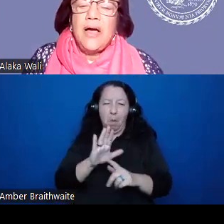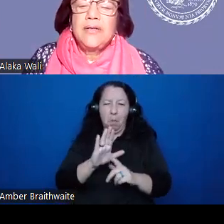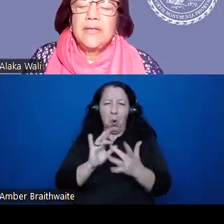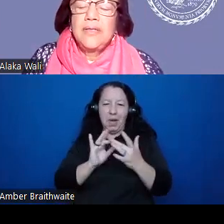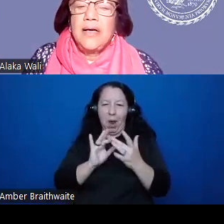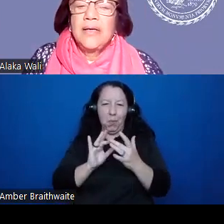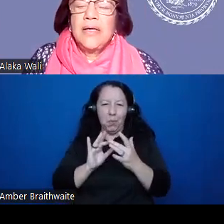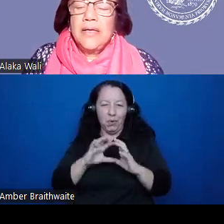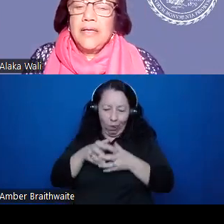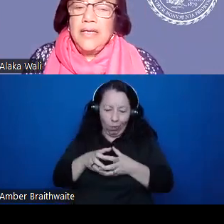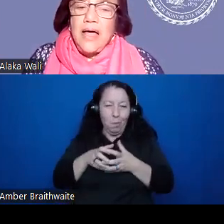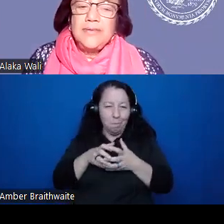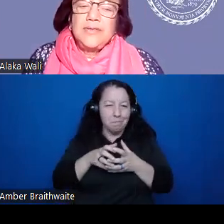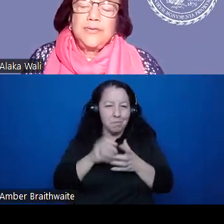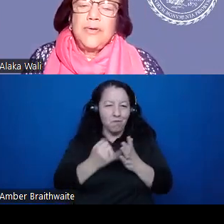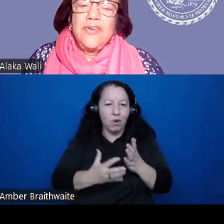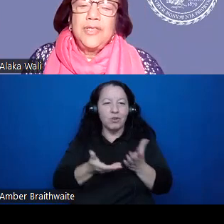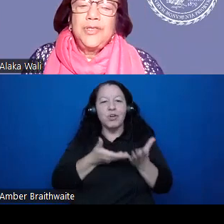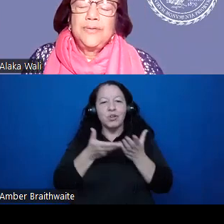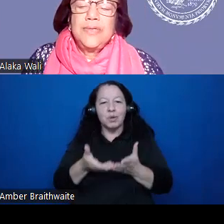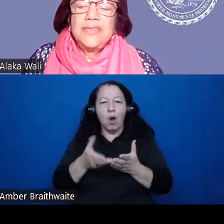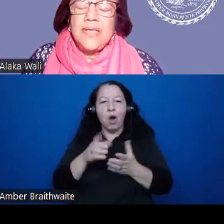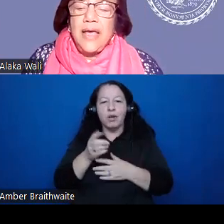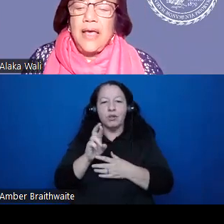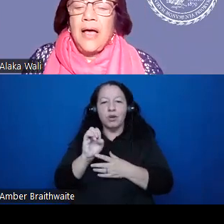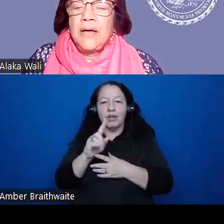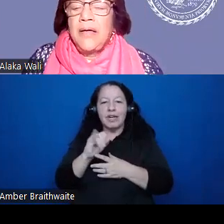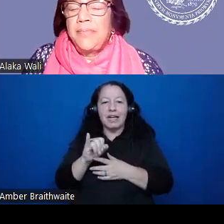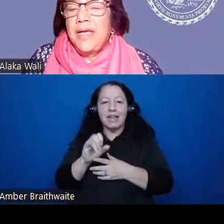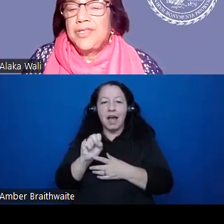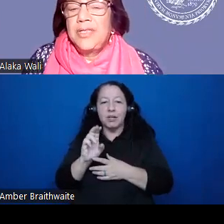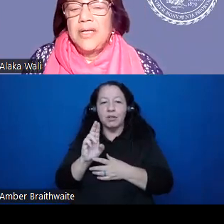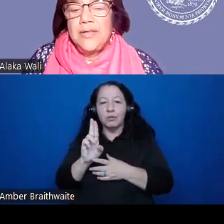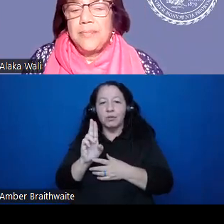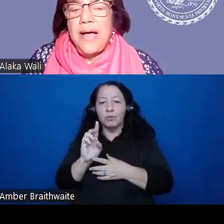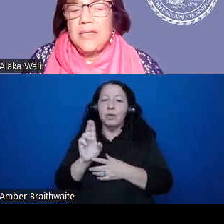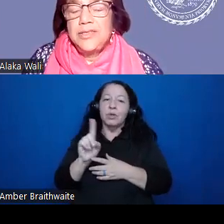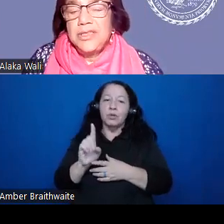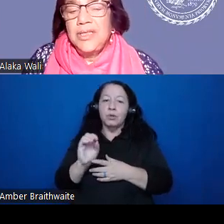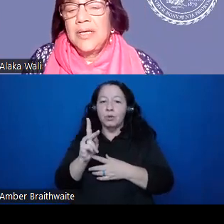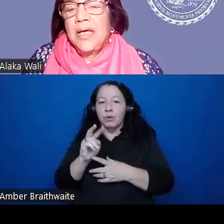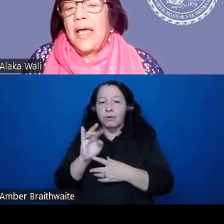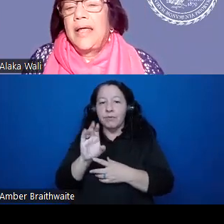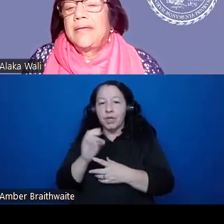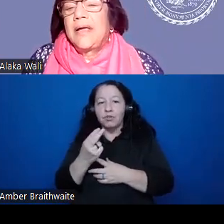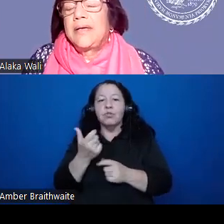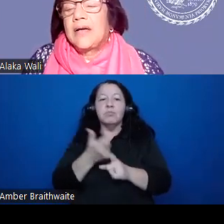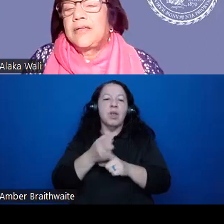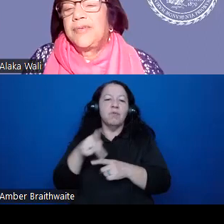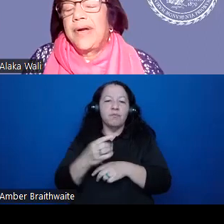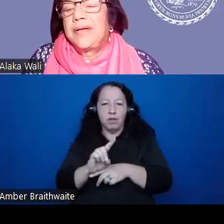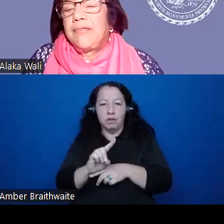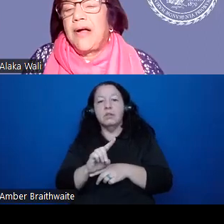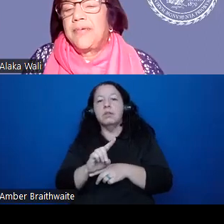artists, Dr. Eli Suzukovich, who is a PhD in anthropology, and